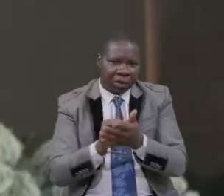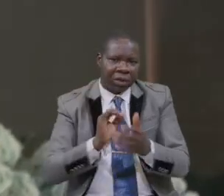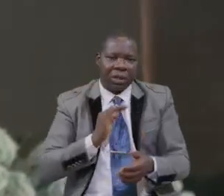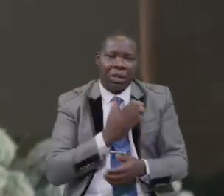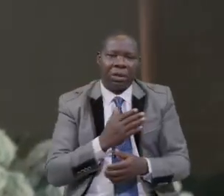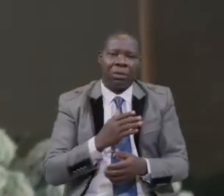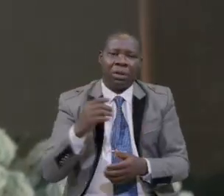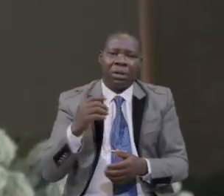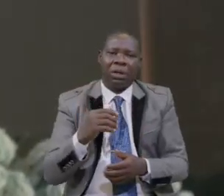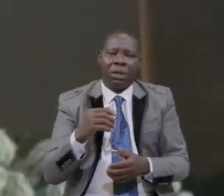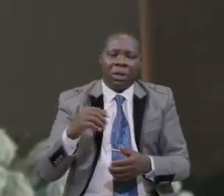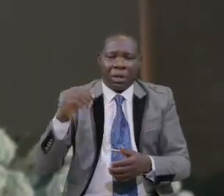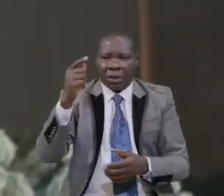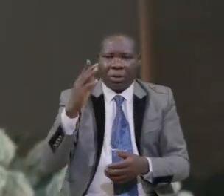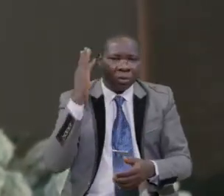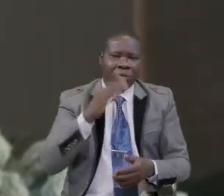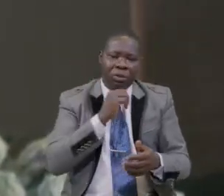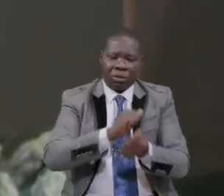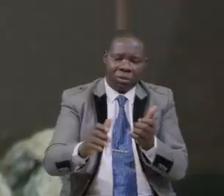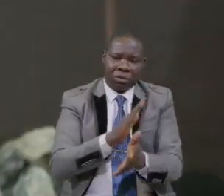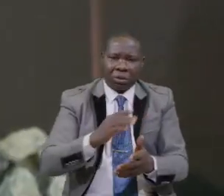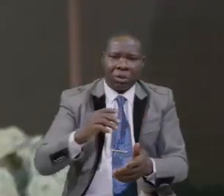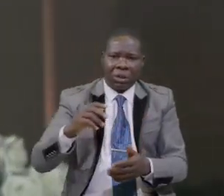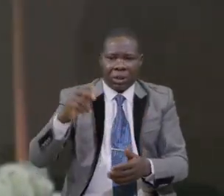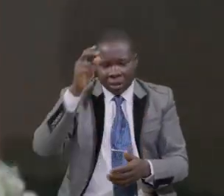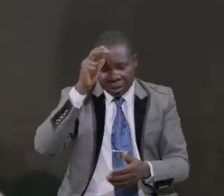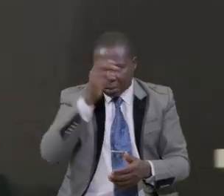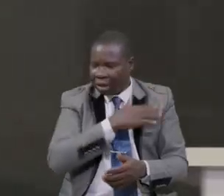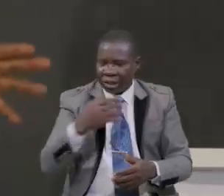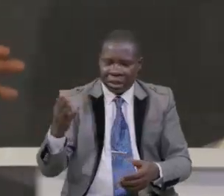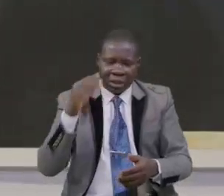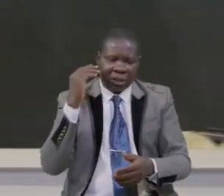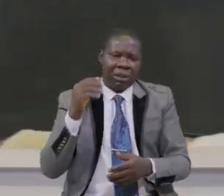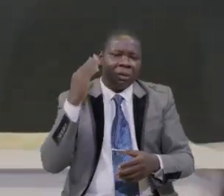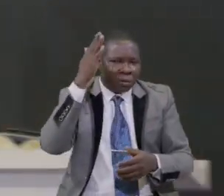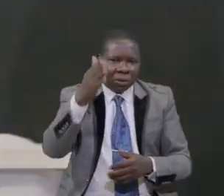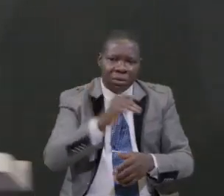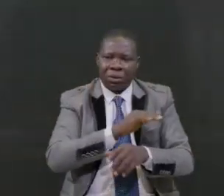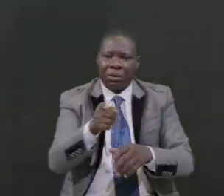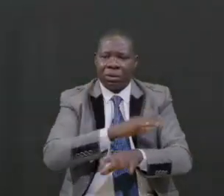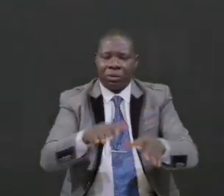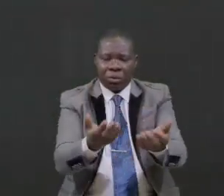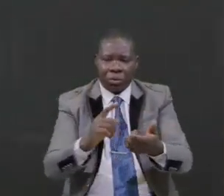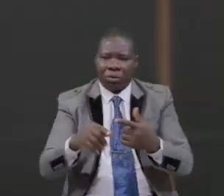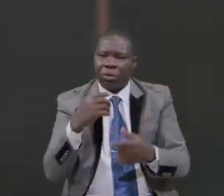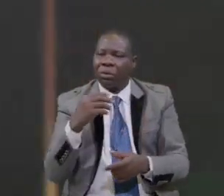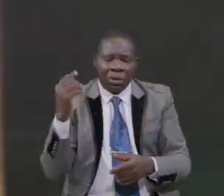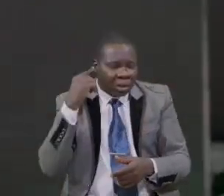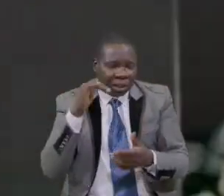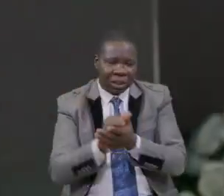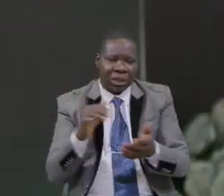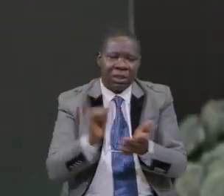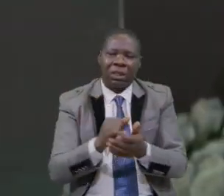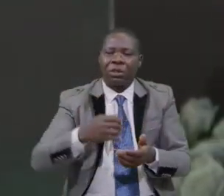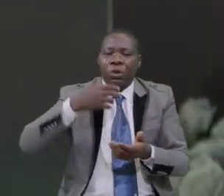earth and destroy their destiny. They don't want to hear that marijuana they are smoking will